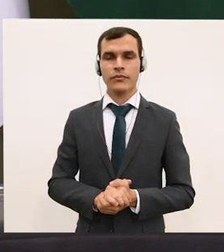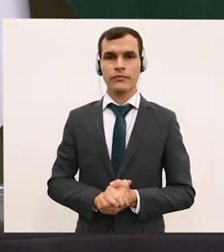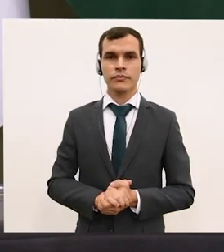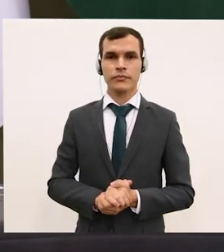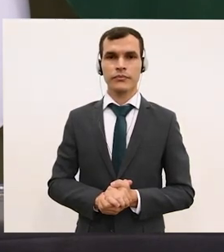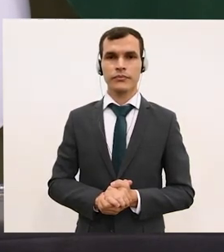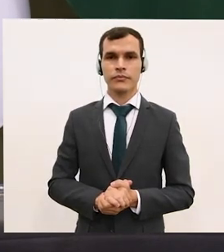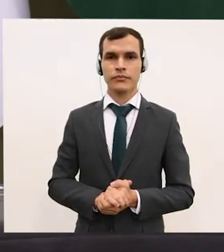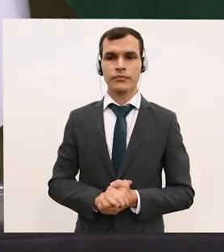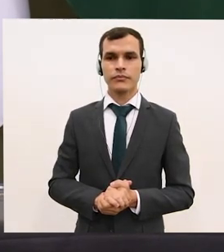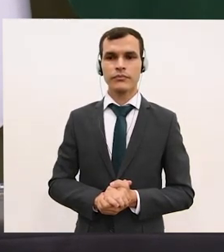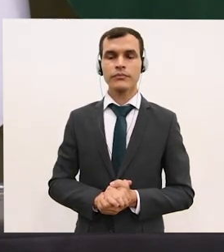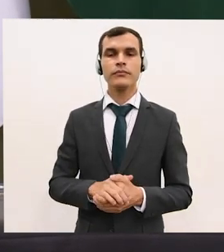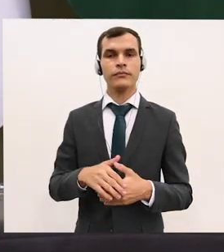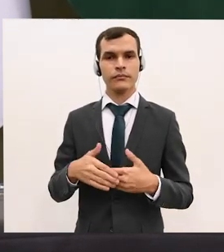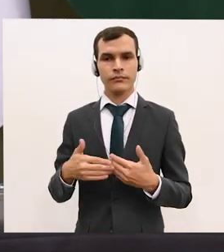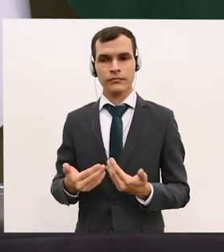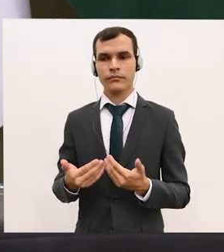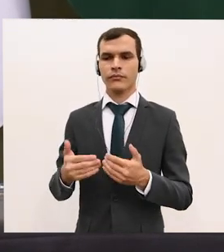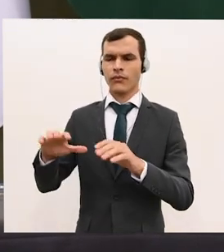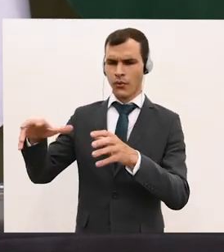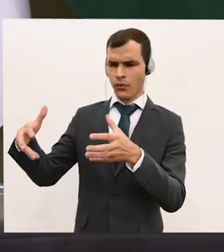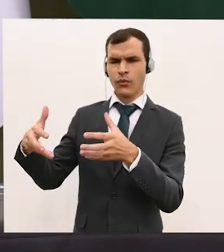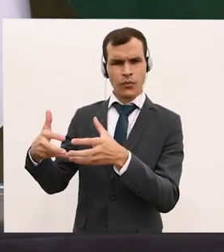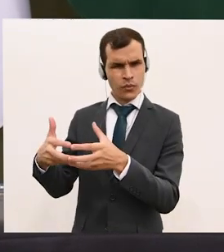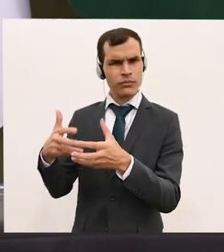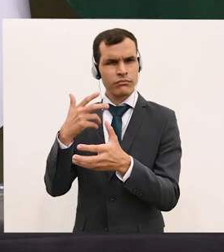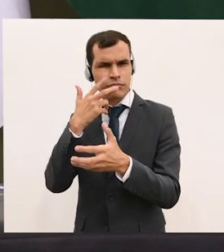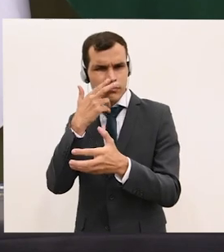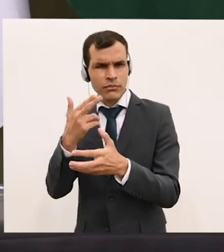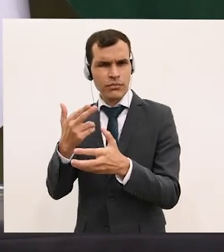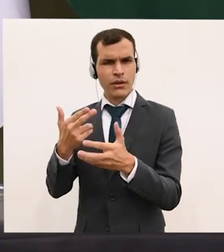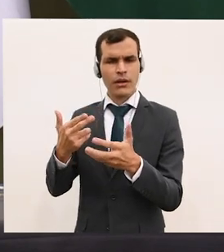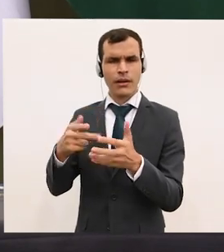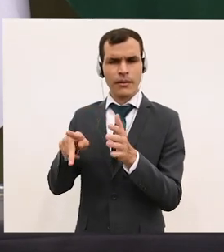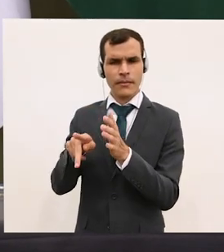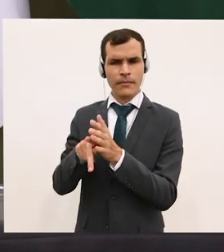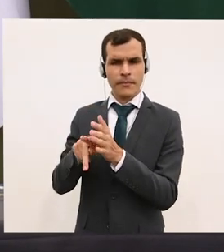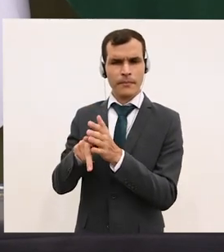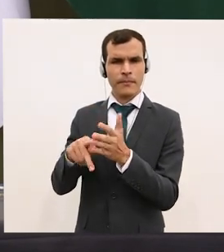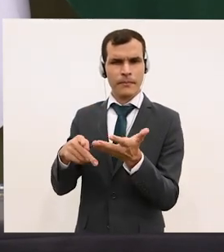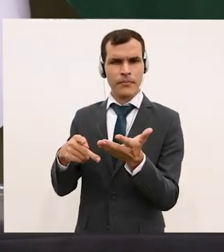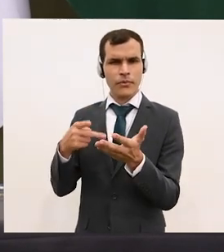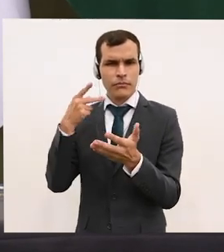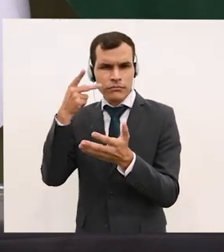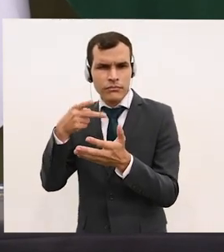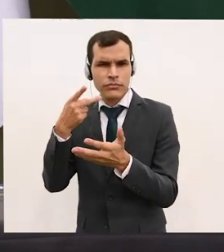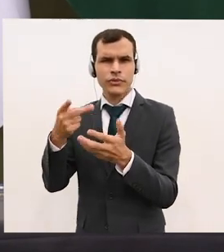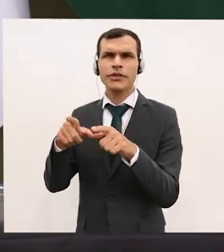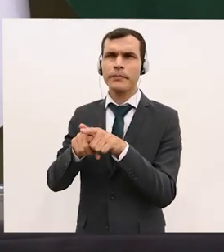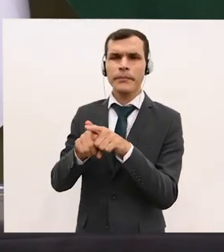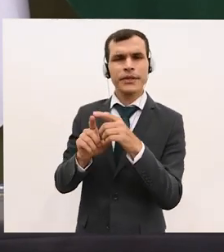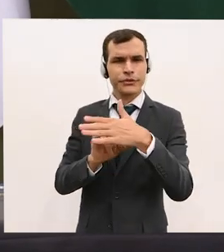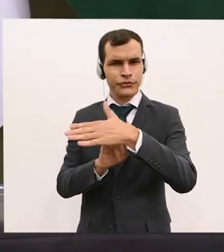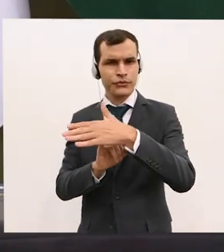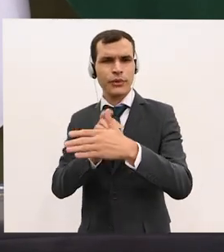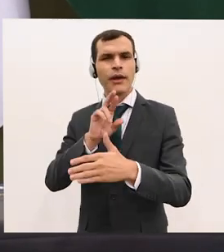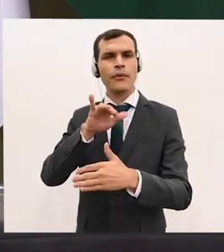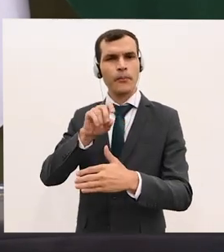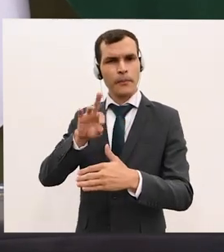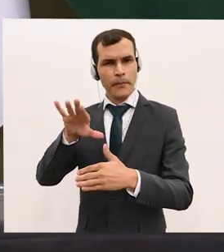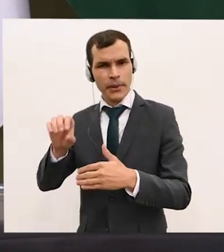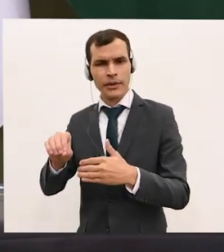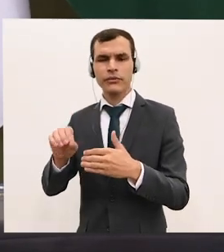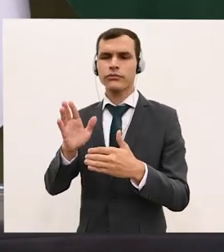the Pensacro Institute and we had a very good dialogue with them. We've learned a lot